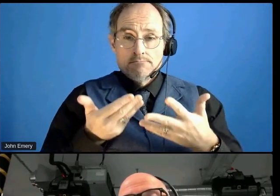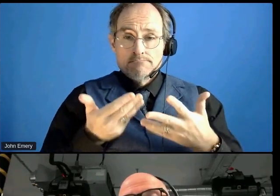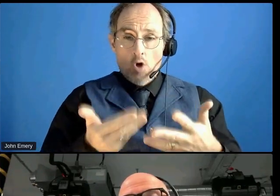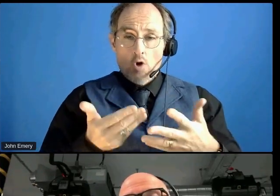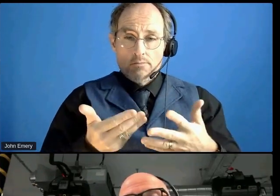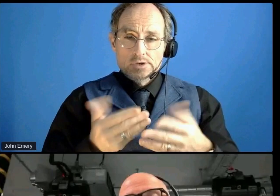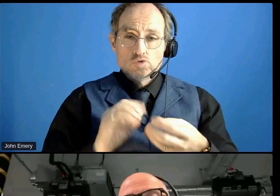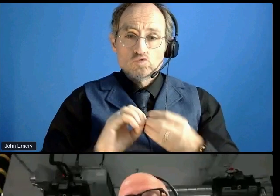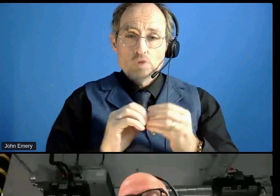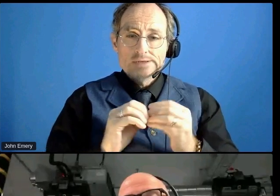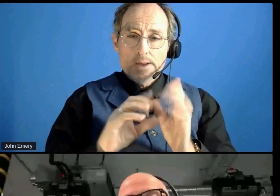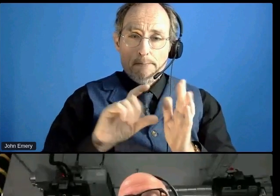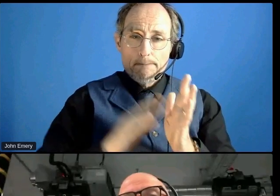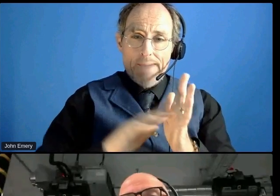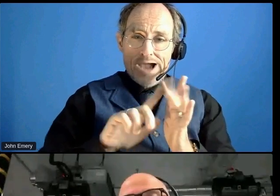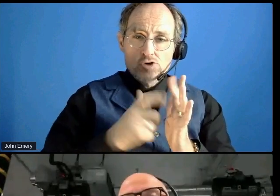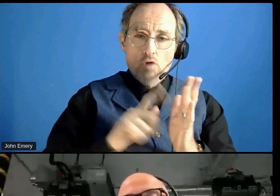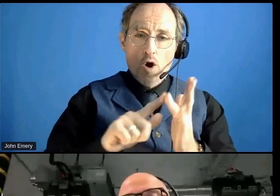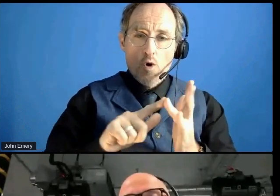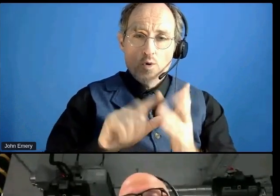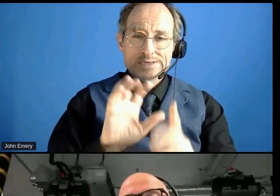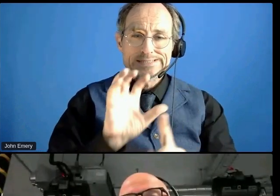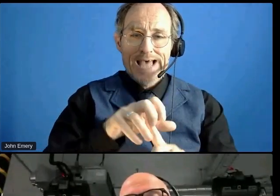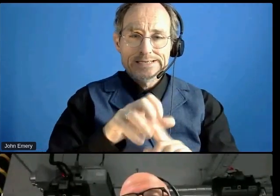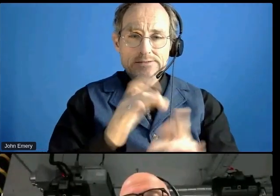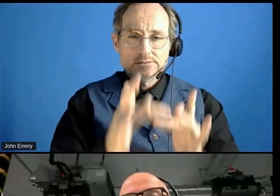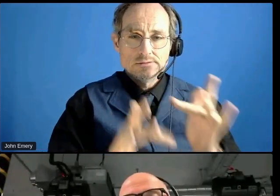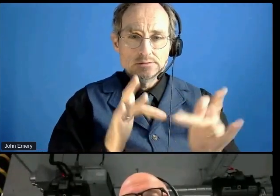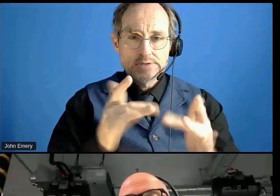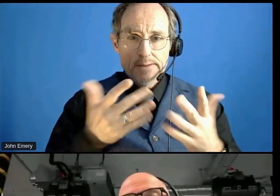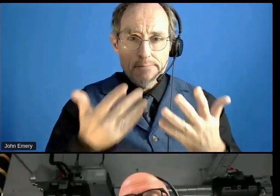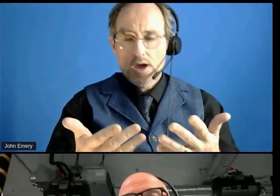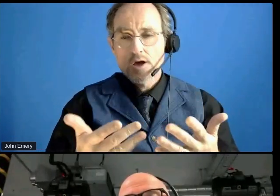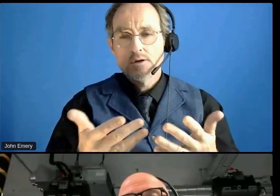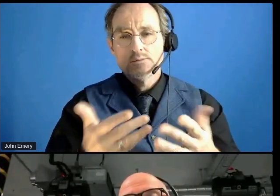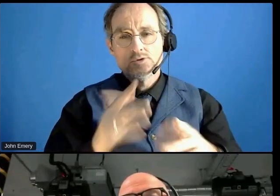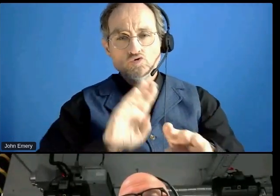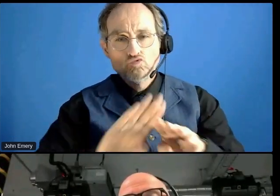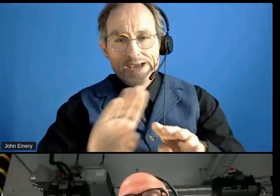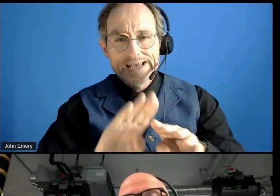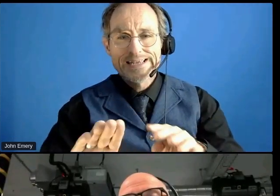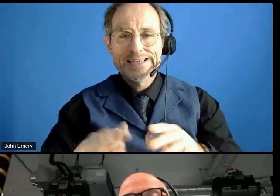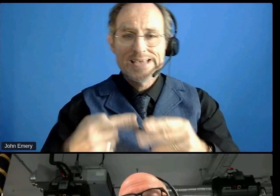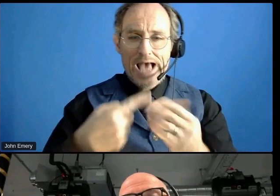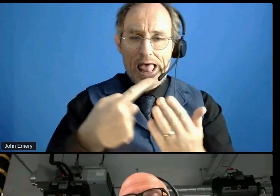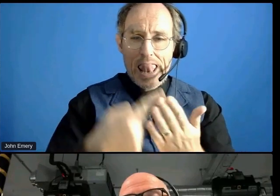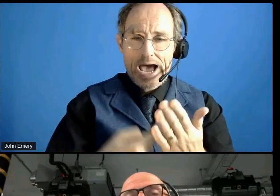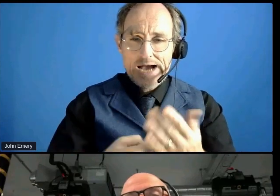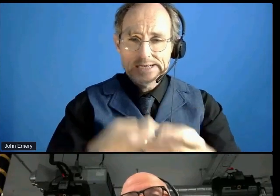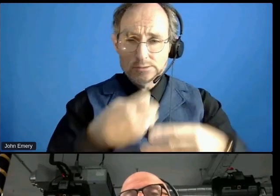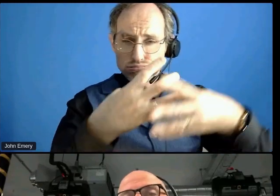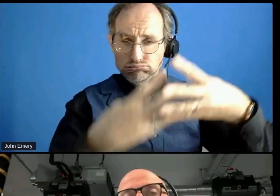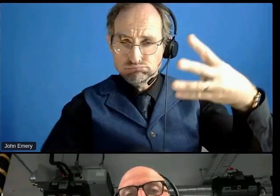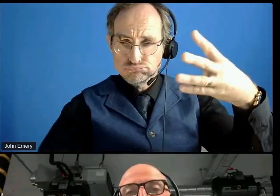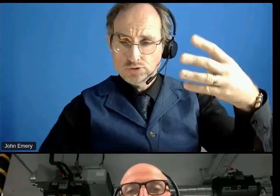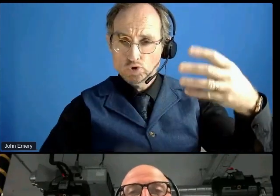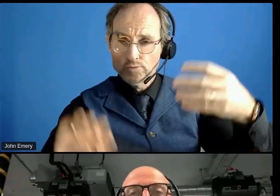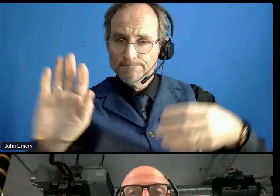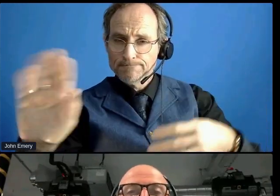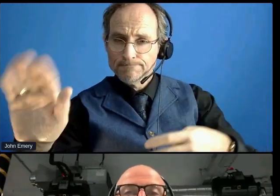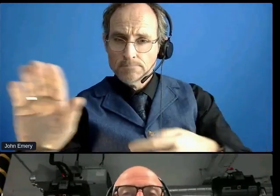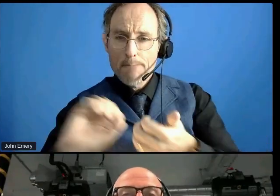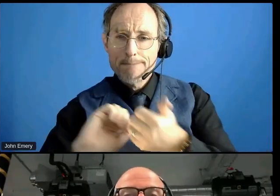redone the color palette, and we're just rolling that out just now. So if you go onto Skyscanner, you might see things start to change. But the fact is that our new palette is